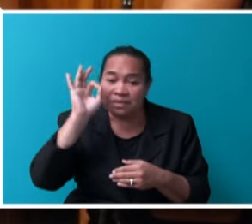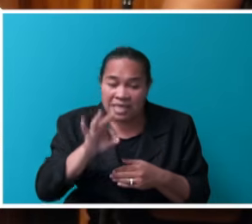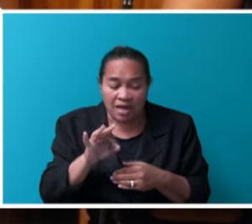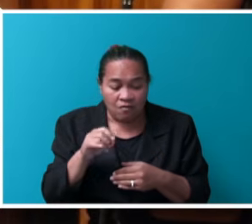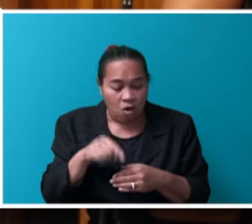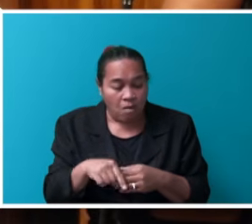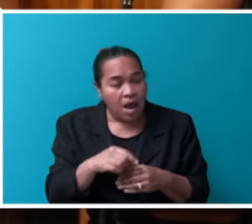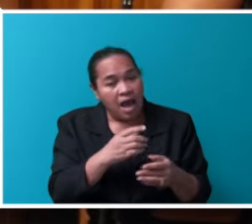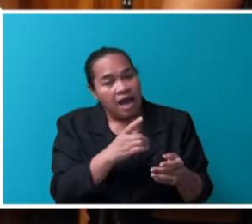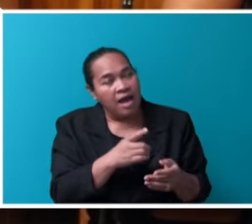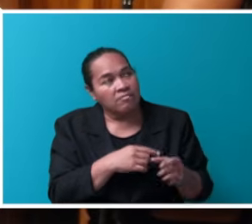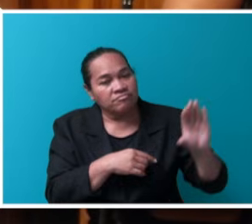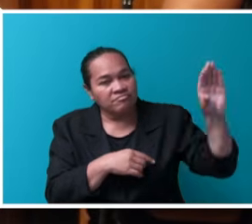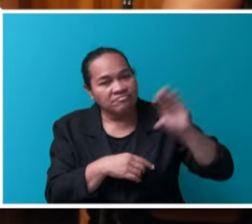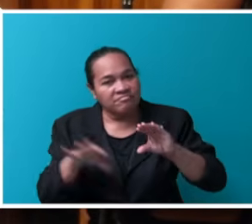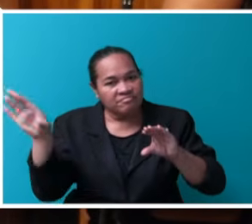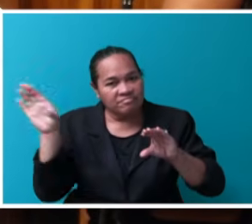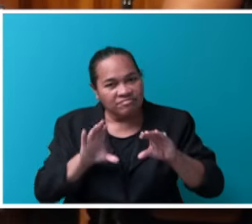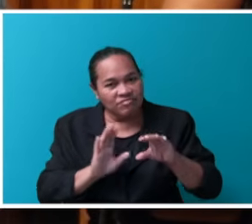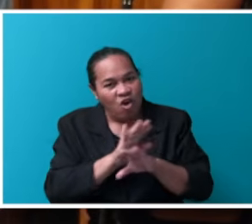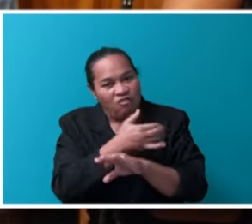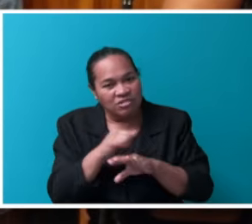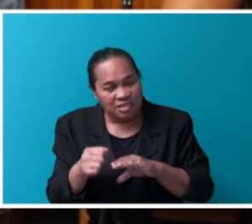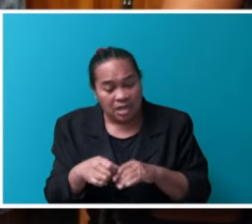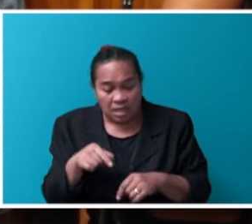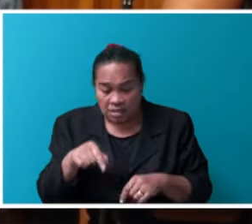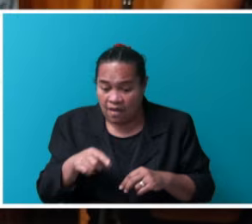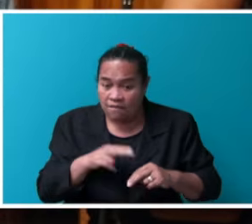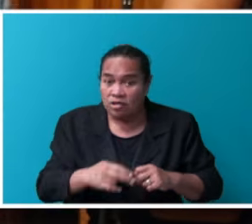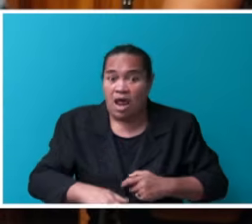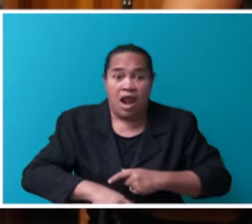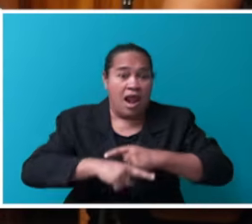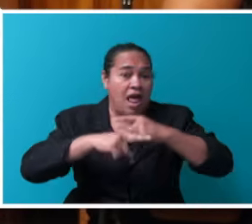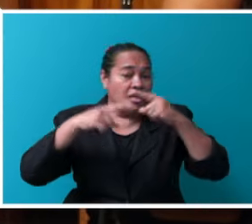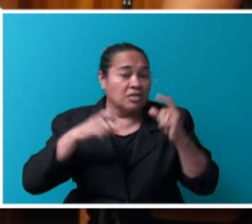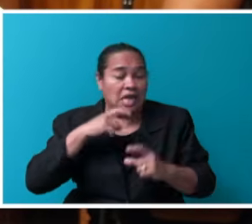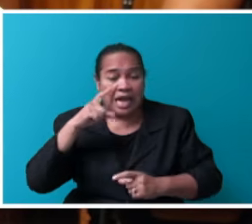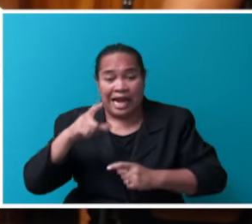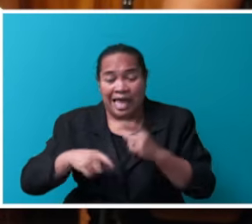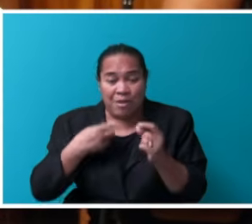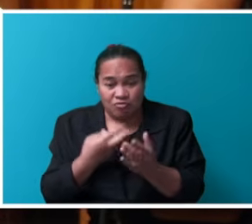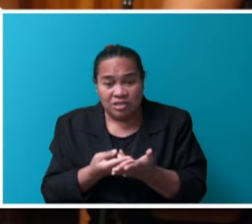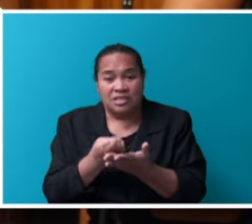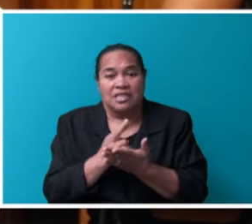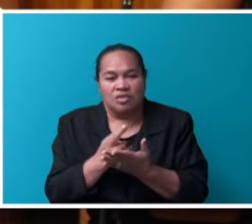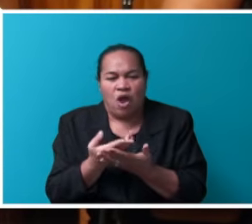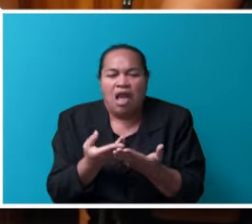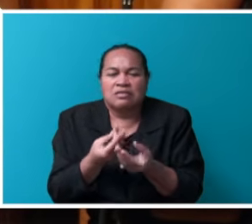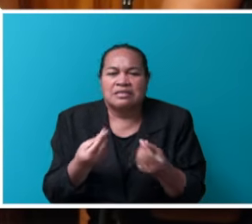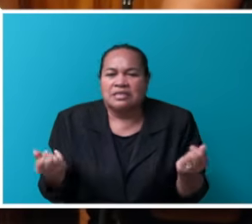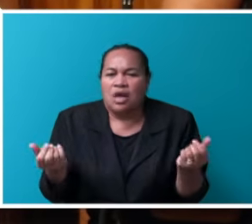development partners. This is Fiji's largest climate-resilient project that will address recurrent flooding challenges in